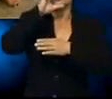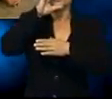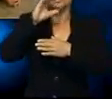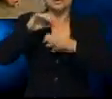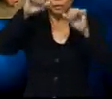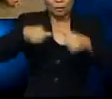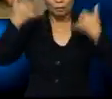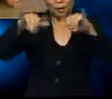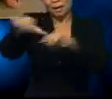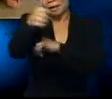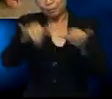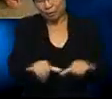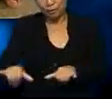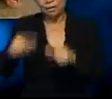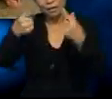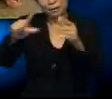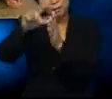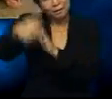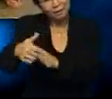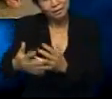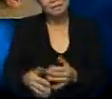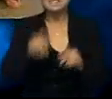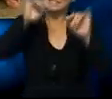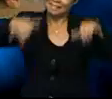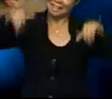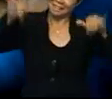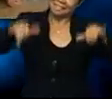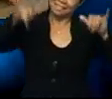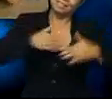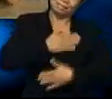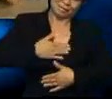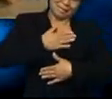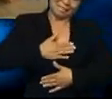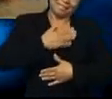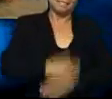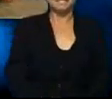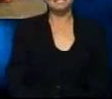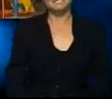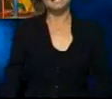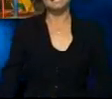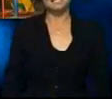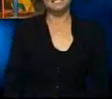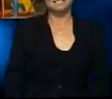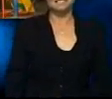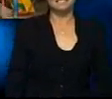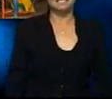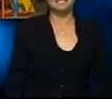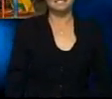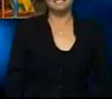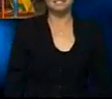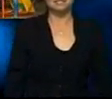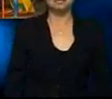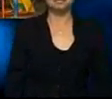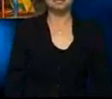refreshing lemonade. Would you like to play another measuring game later? Yes, please.